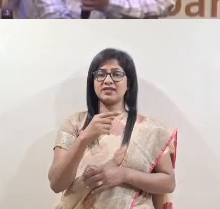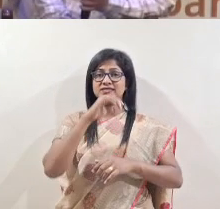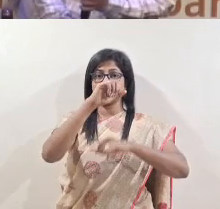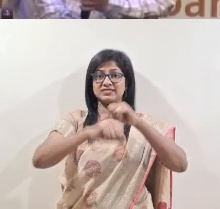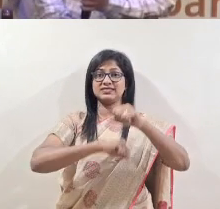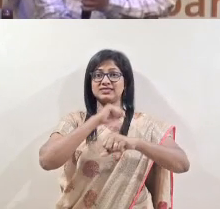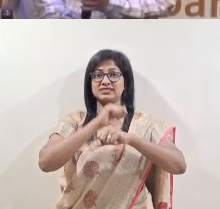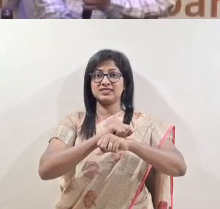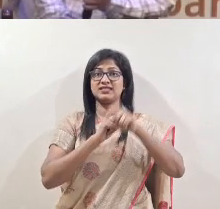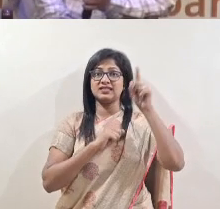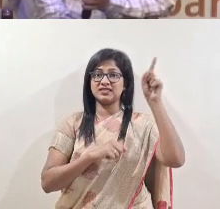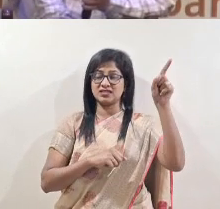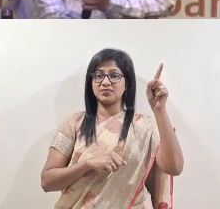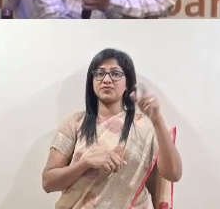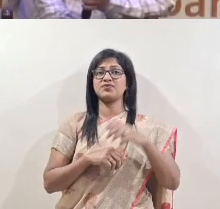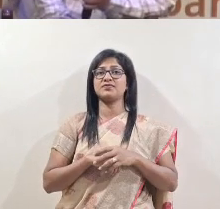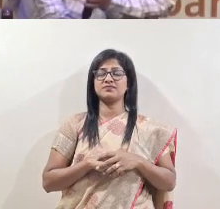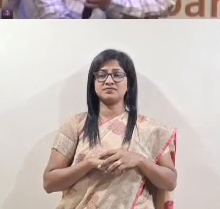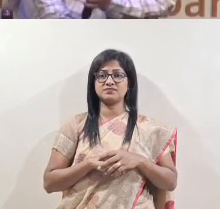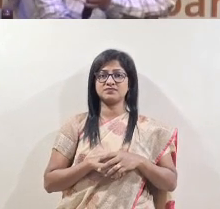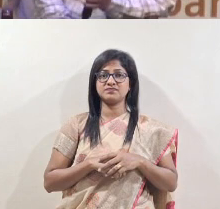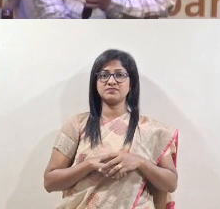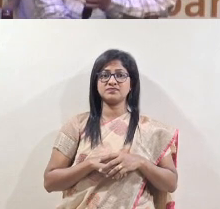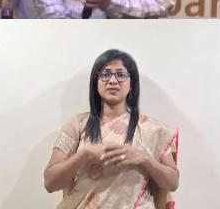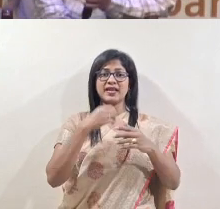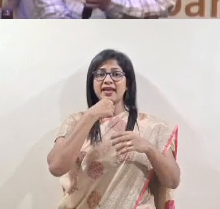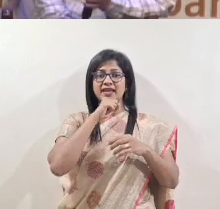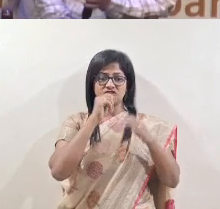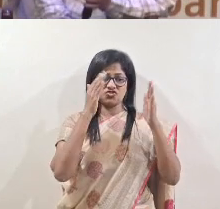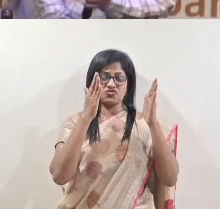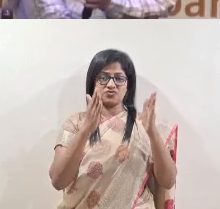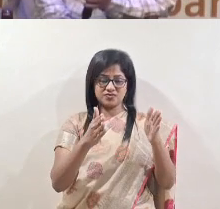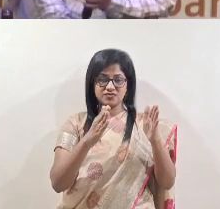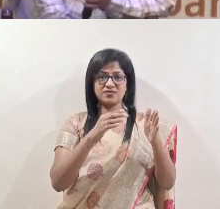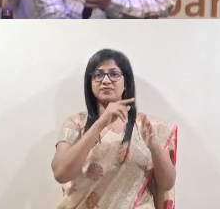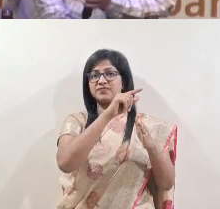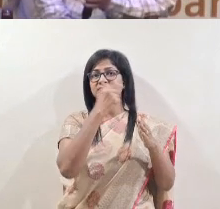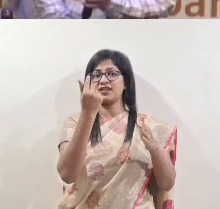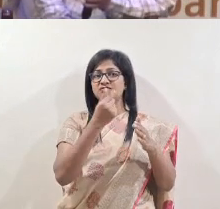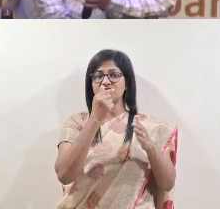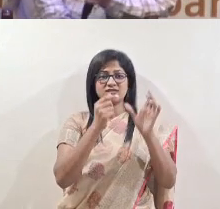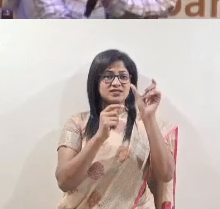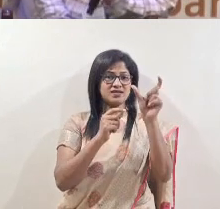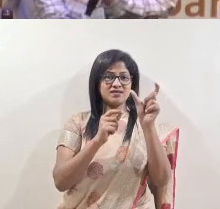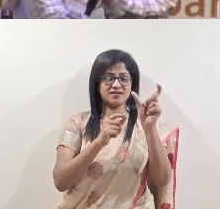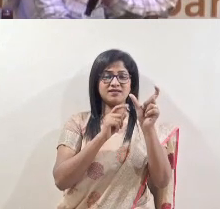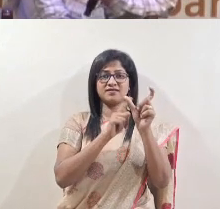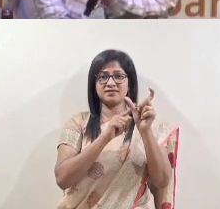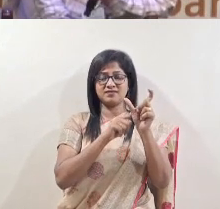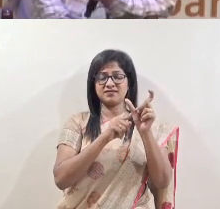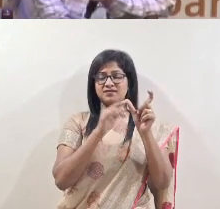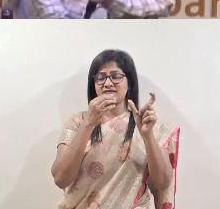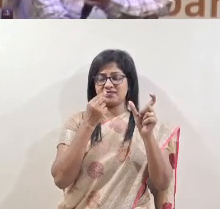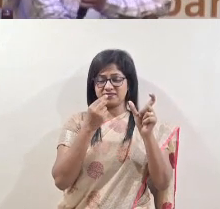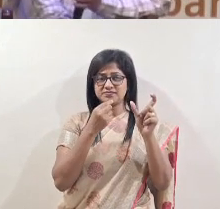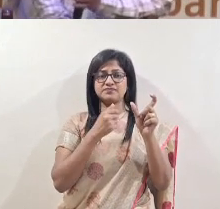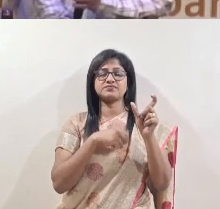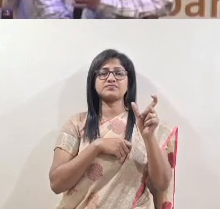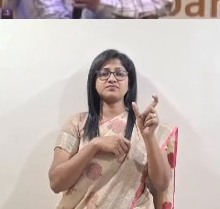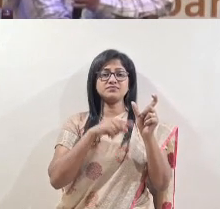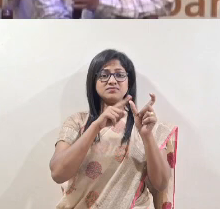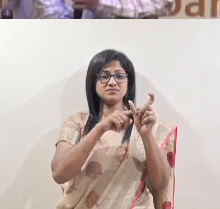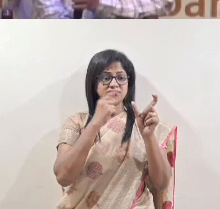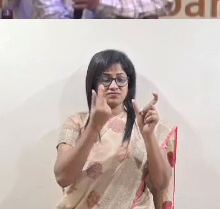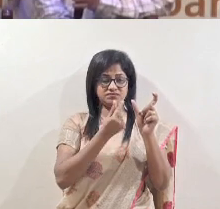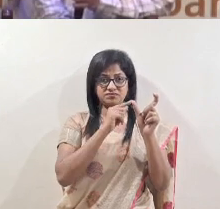Singapore. People who are beyond a particular age group, they are provided with cards. Excuse me. So if they want